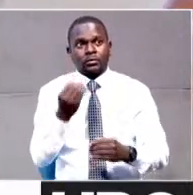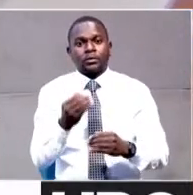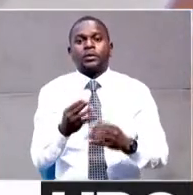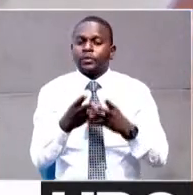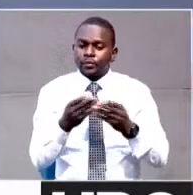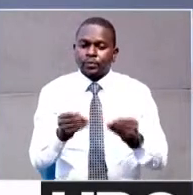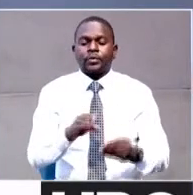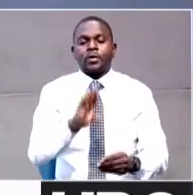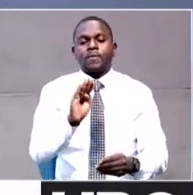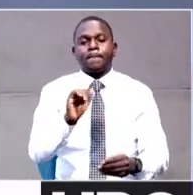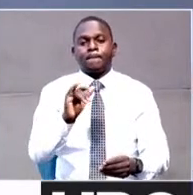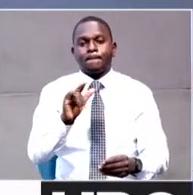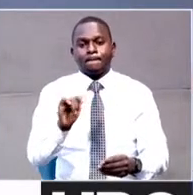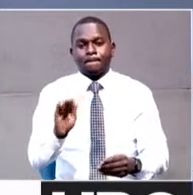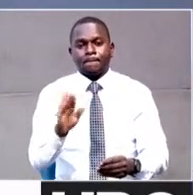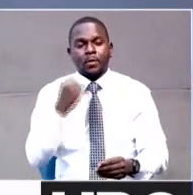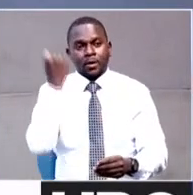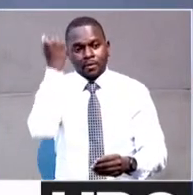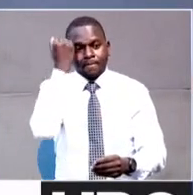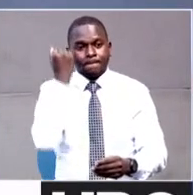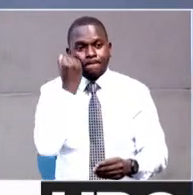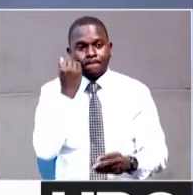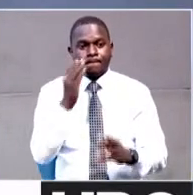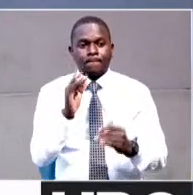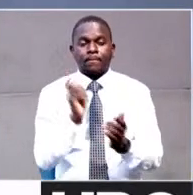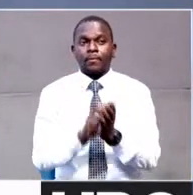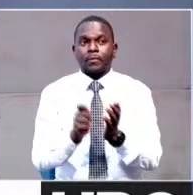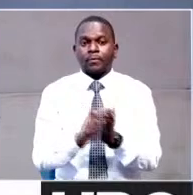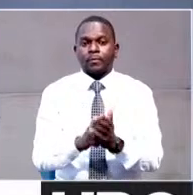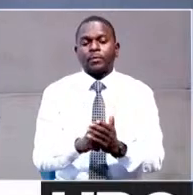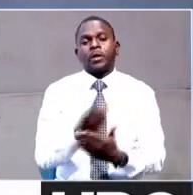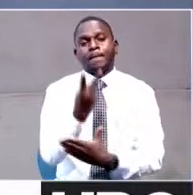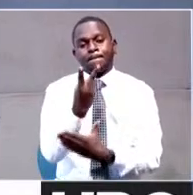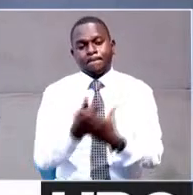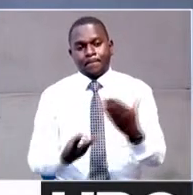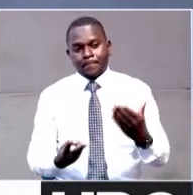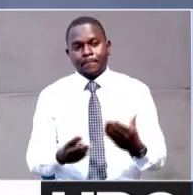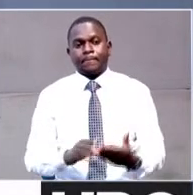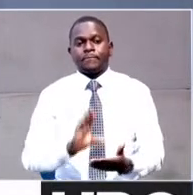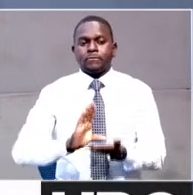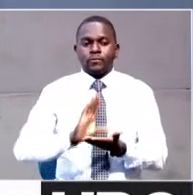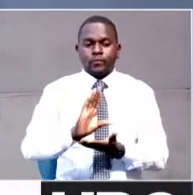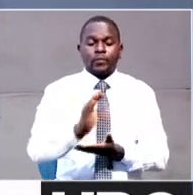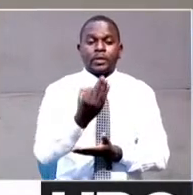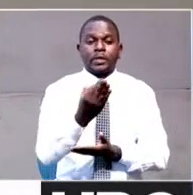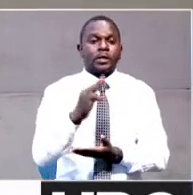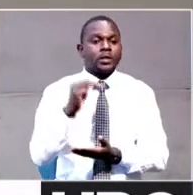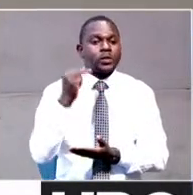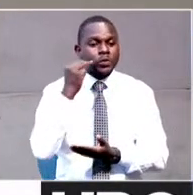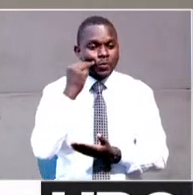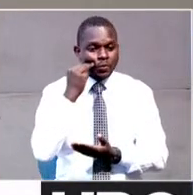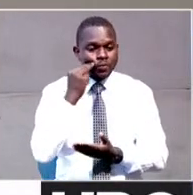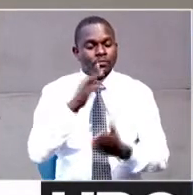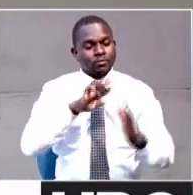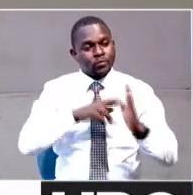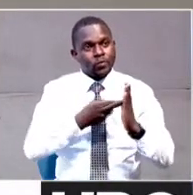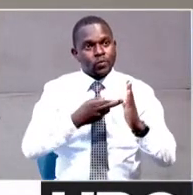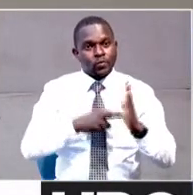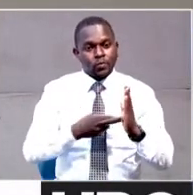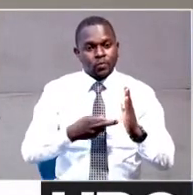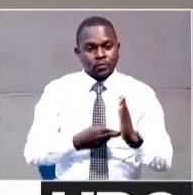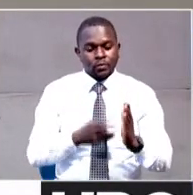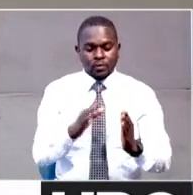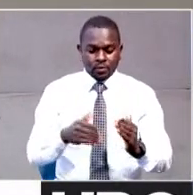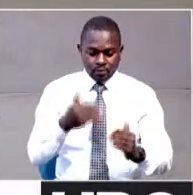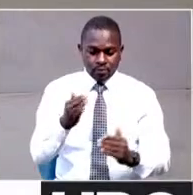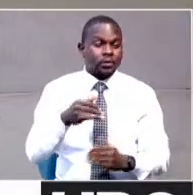bail. Magistrate Stella Kwang Pechula granted each of the accused a cash bail of 3 million shillings with strict conditions. The